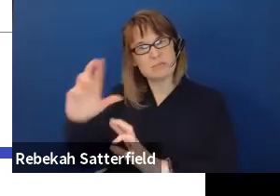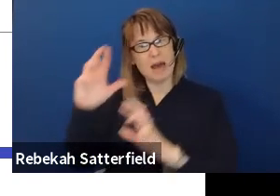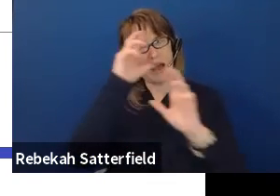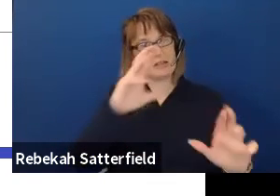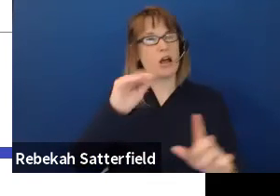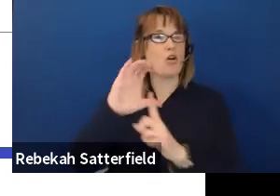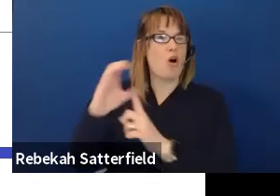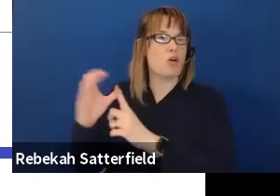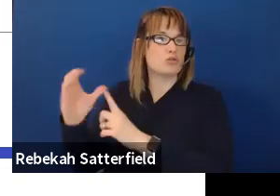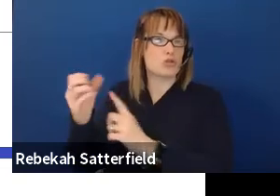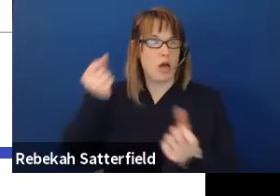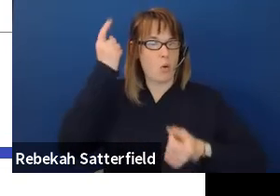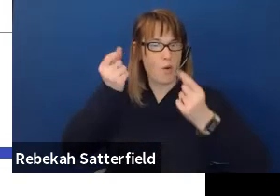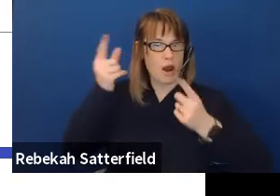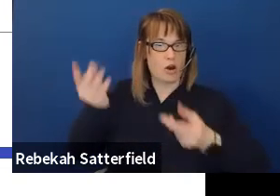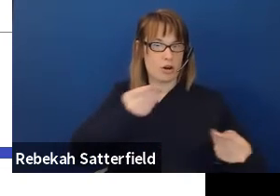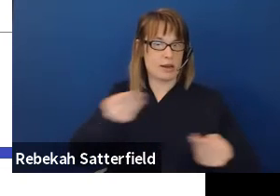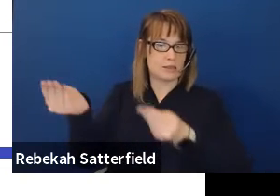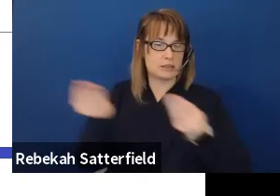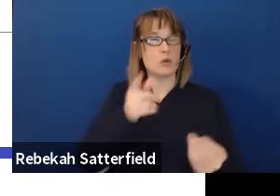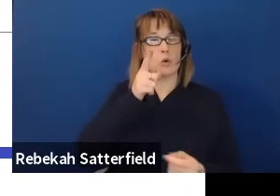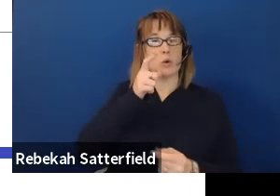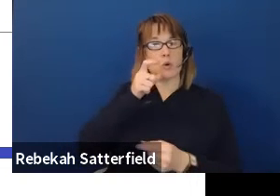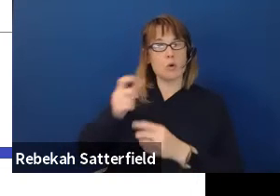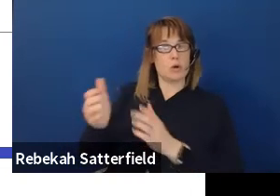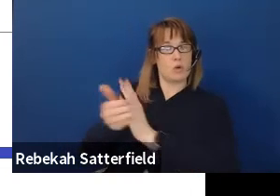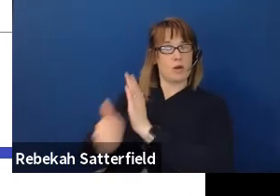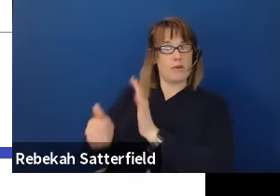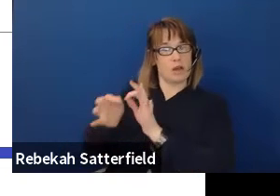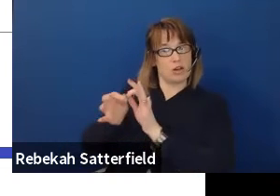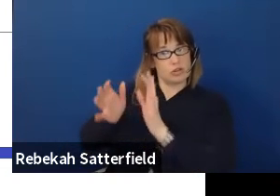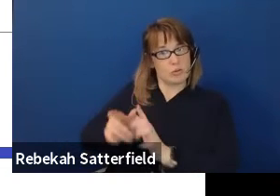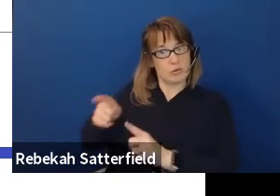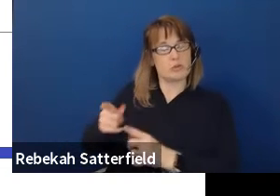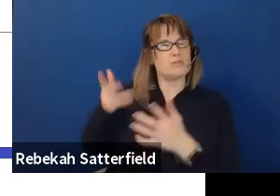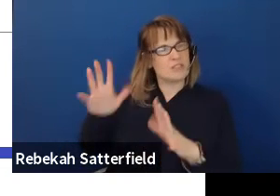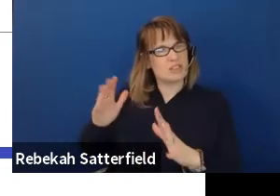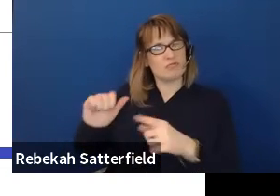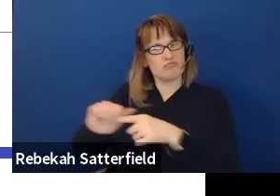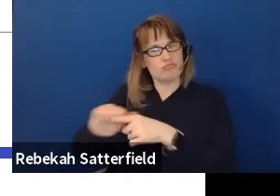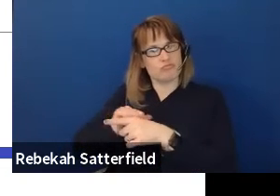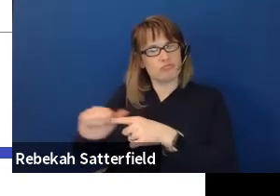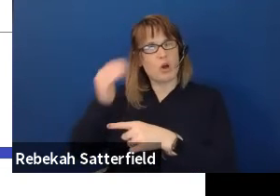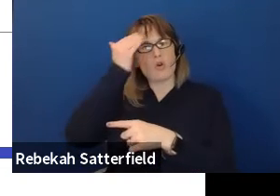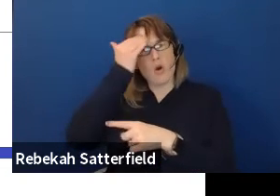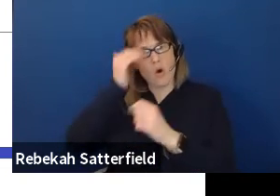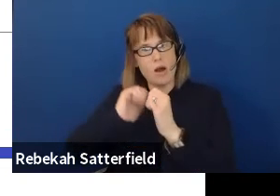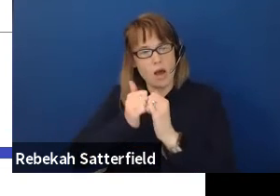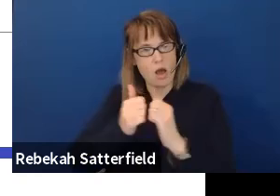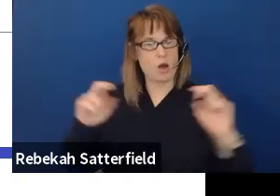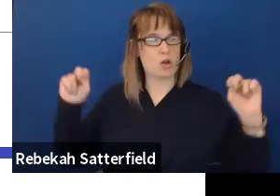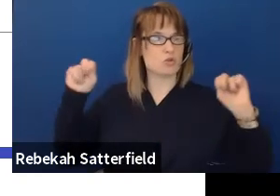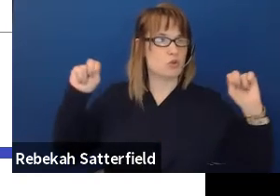others. Trained interpreters are skilled at delivering difficult news, at remaining neutral,